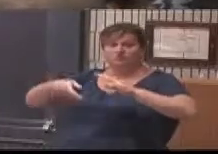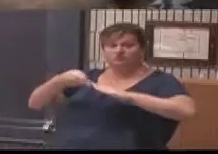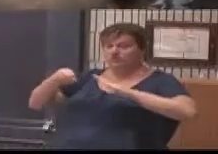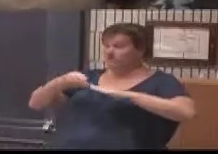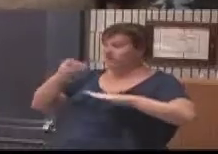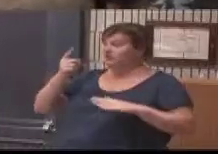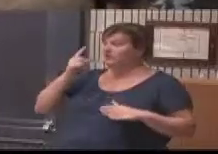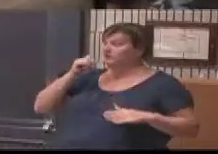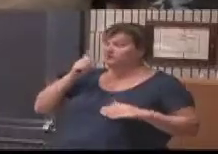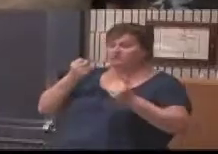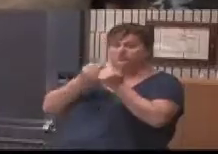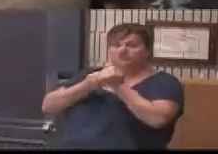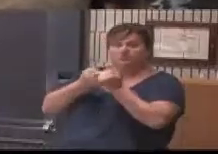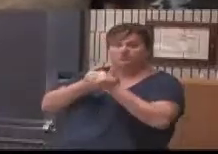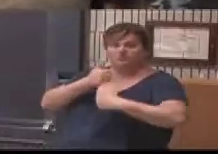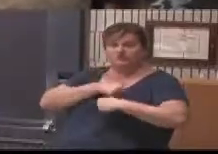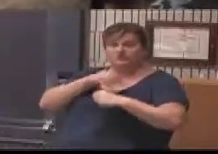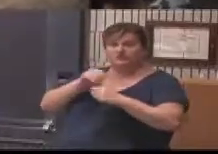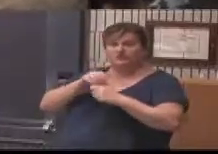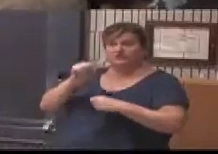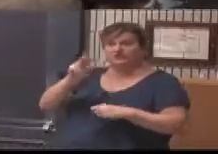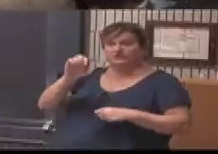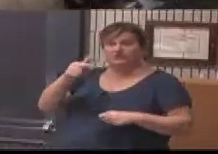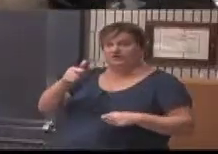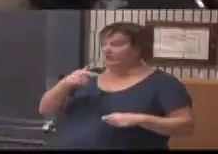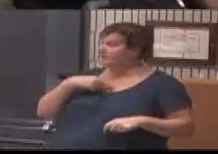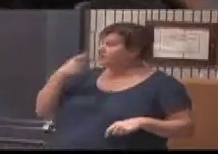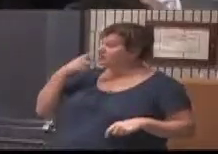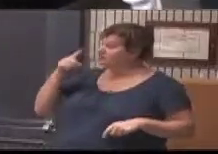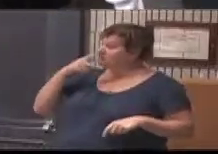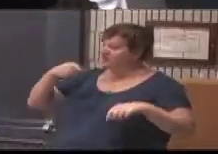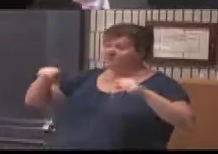a motorcycle run to do this. Excellent.